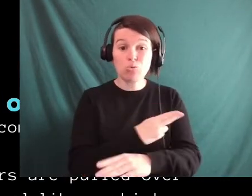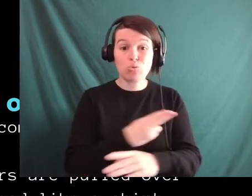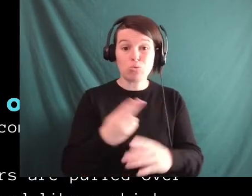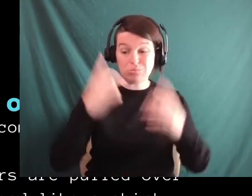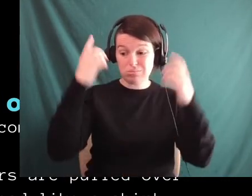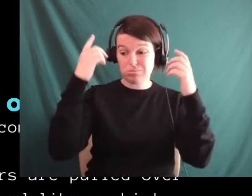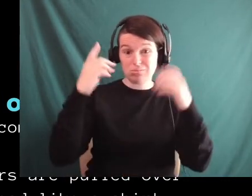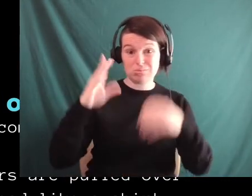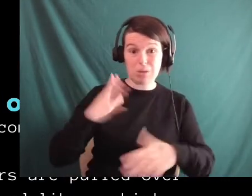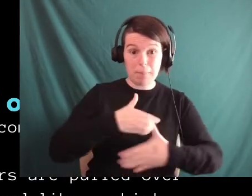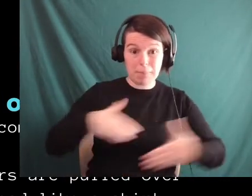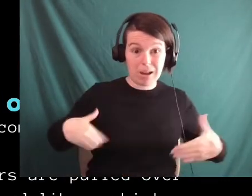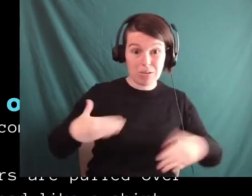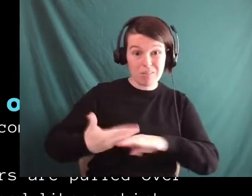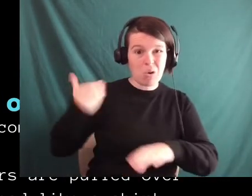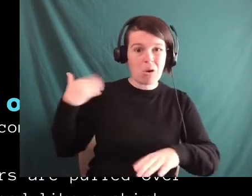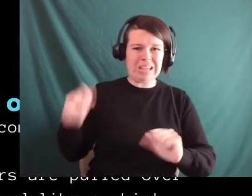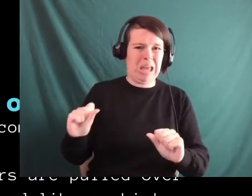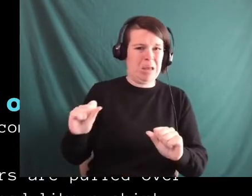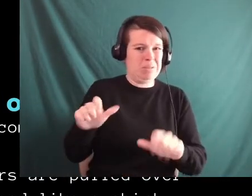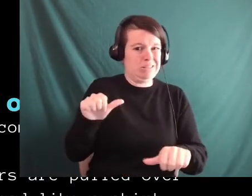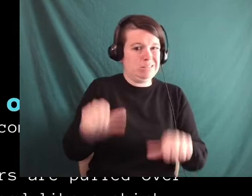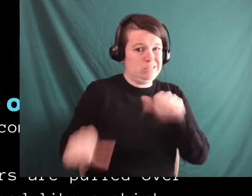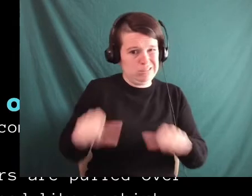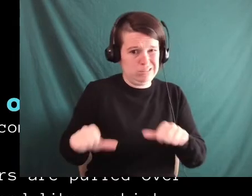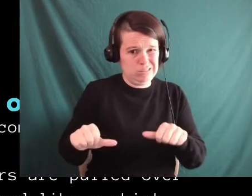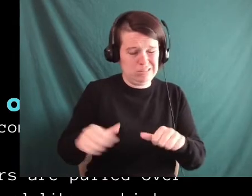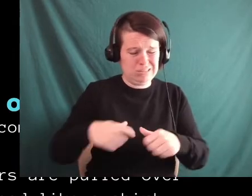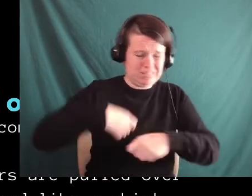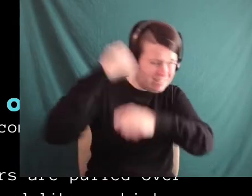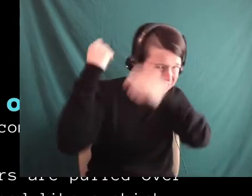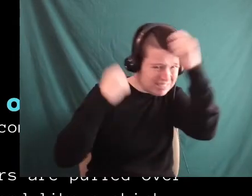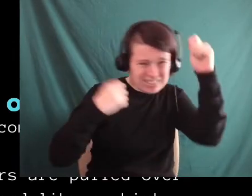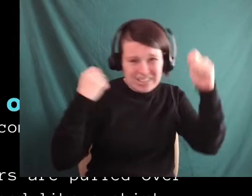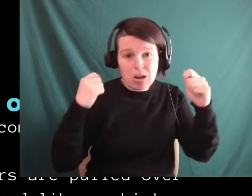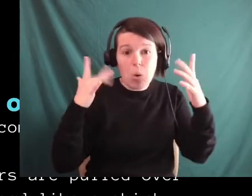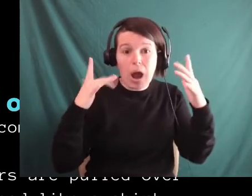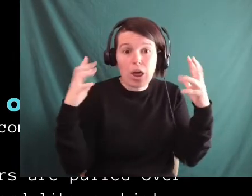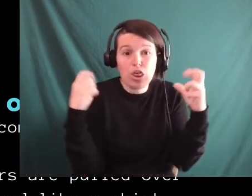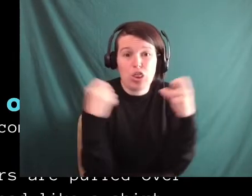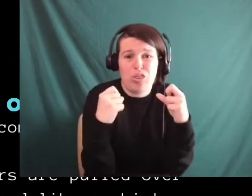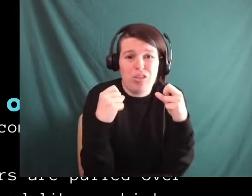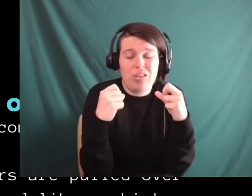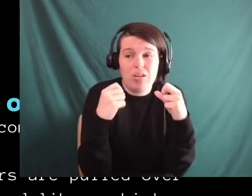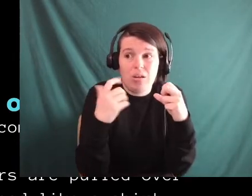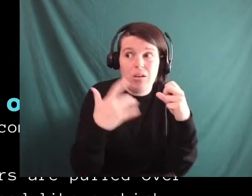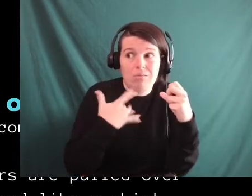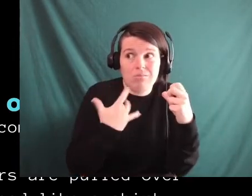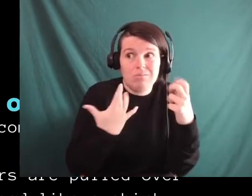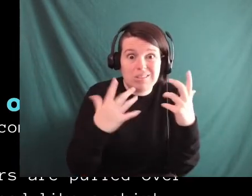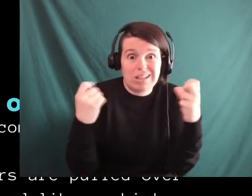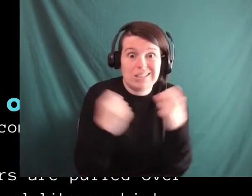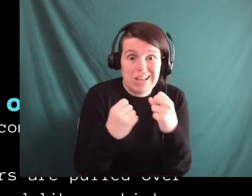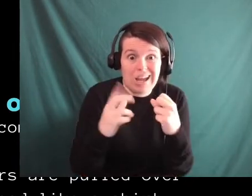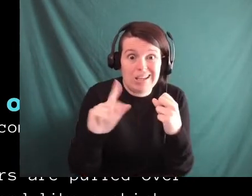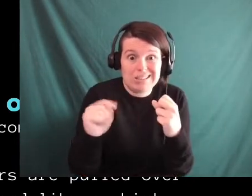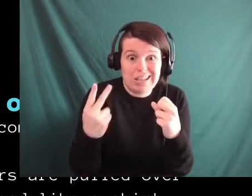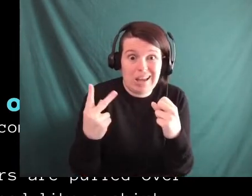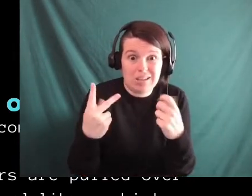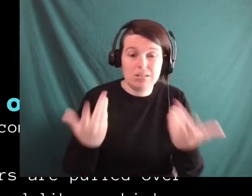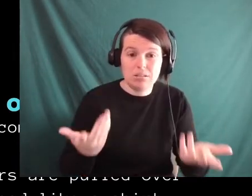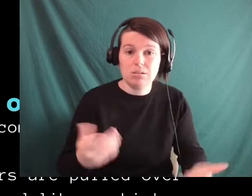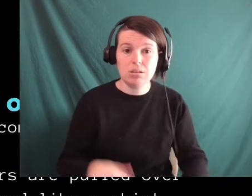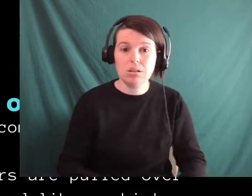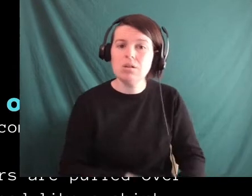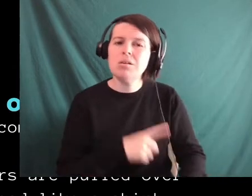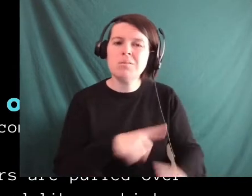before, this could be a little awkward at first to get it on and off because it's a tight, basically like a really tight tank top that you're putting on.